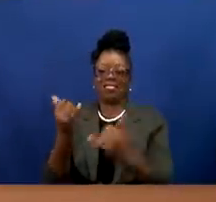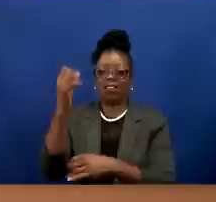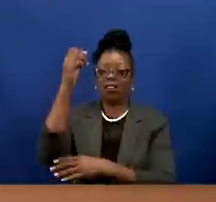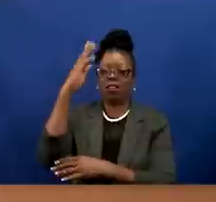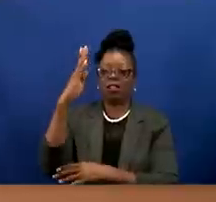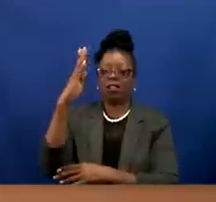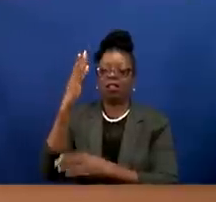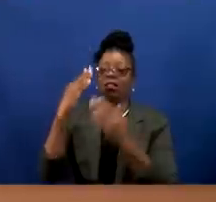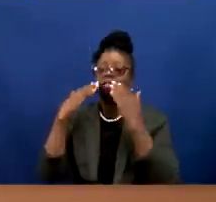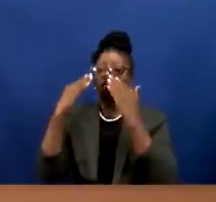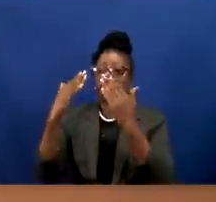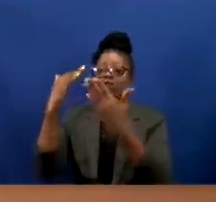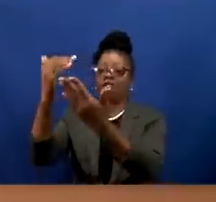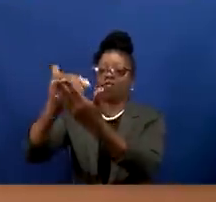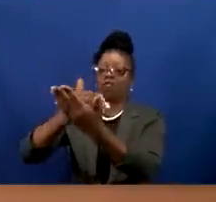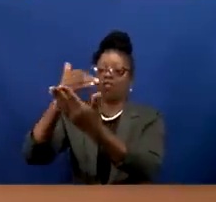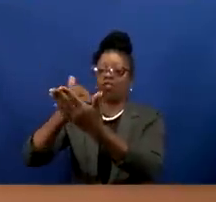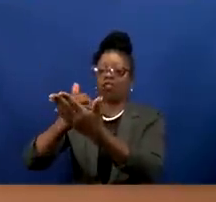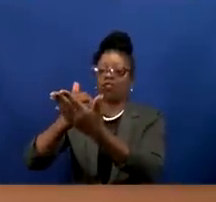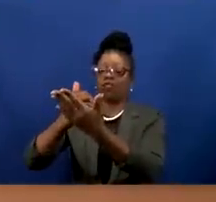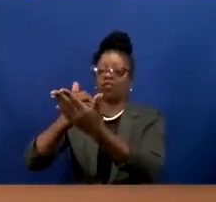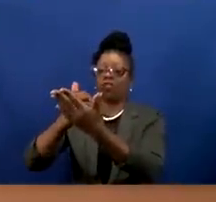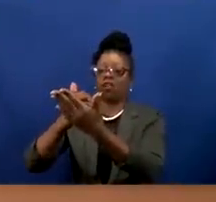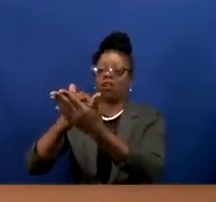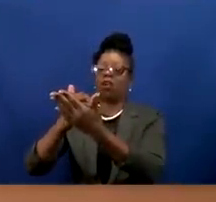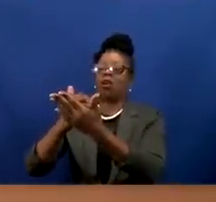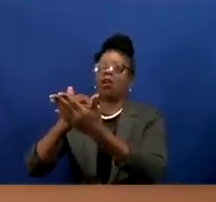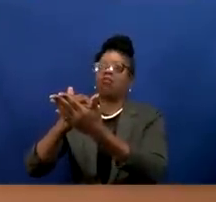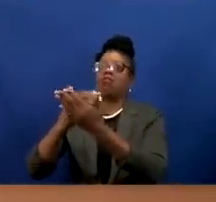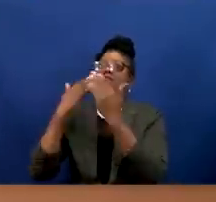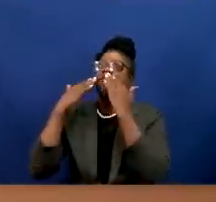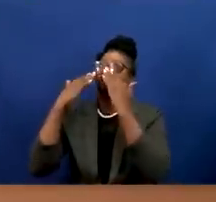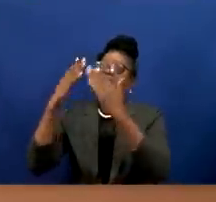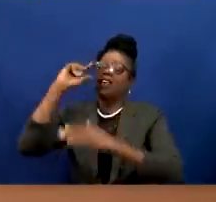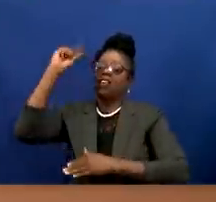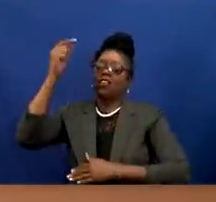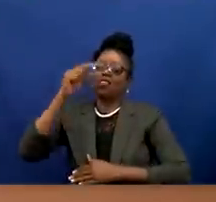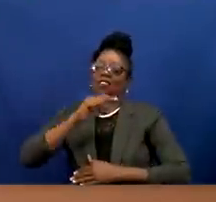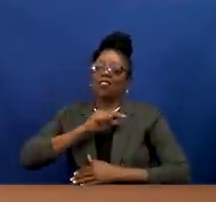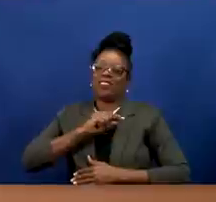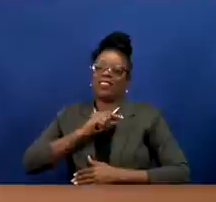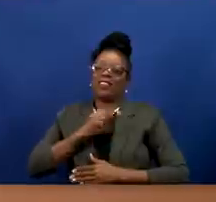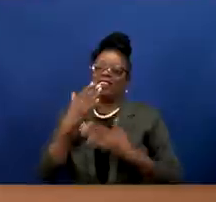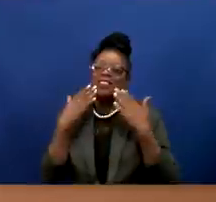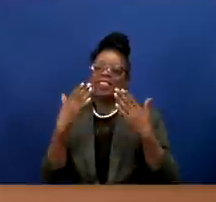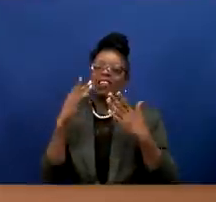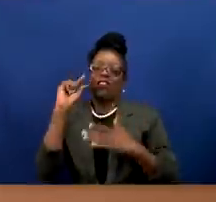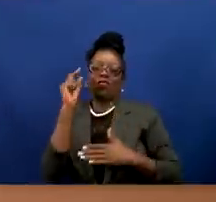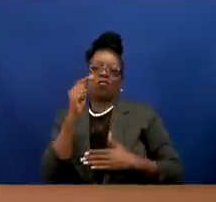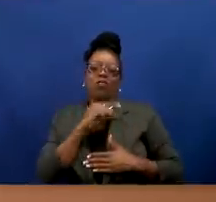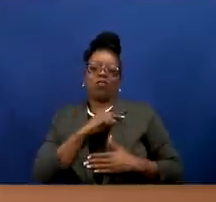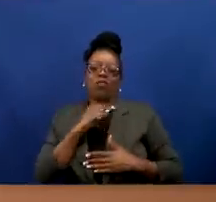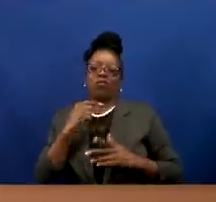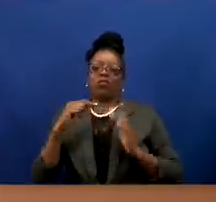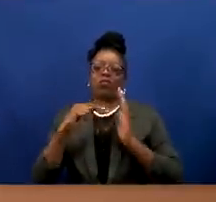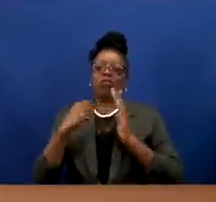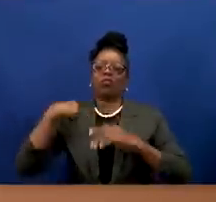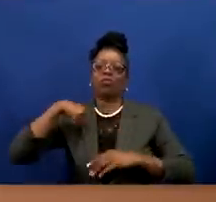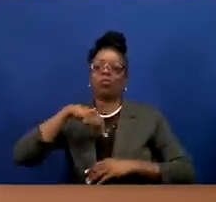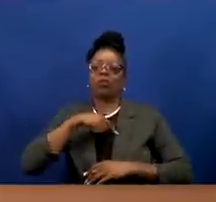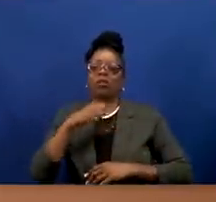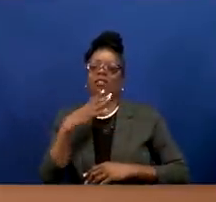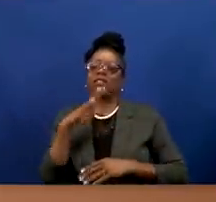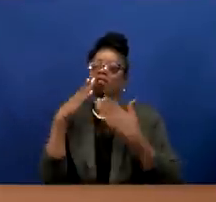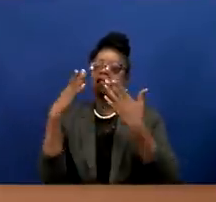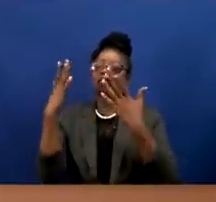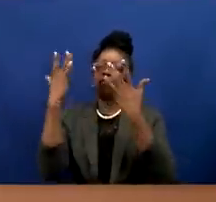gifts. Gracious God, how we love you and praise you and thank you for your goodness and your grace toward us. We thank you for your loving kindness that is better